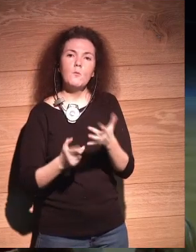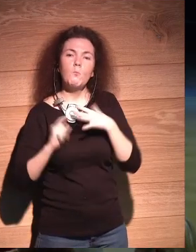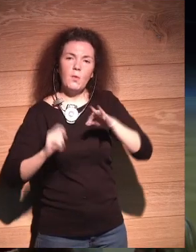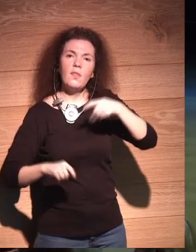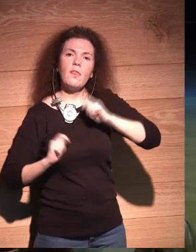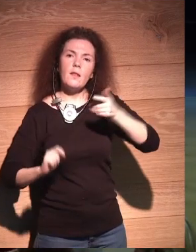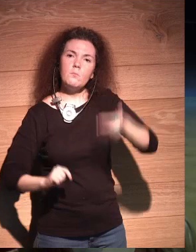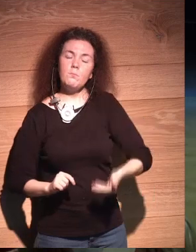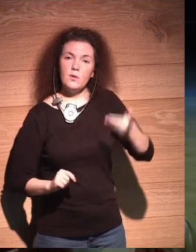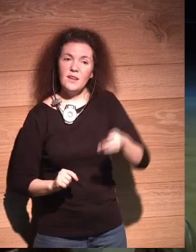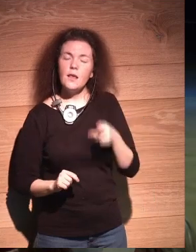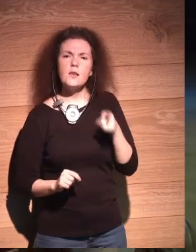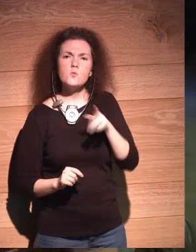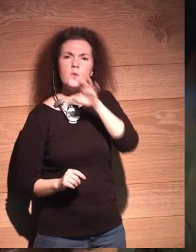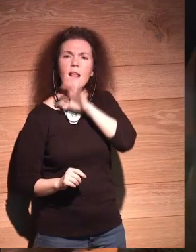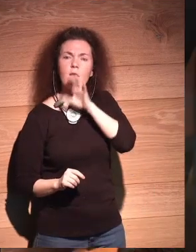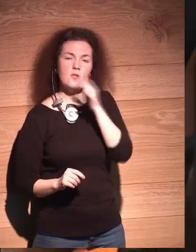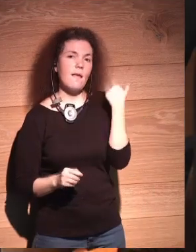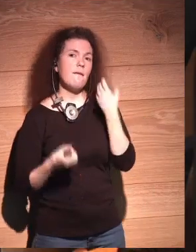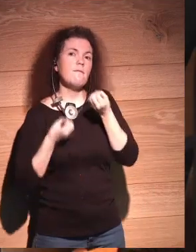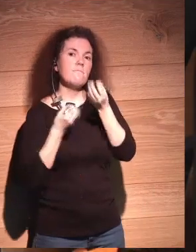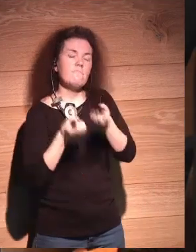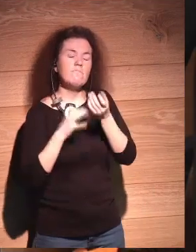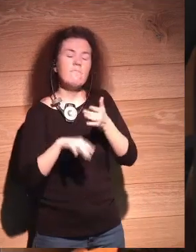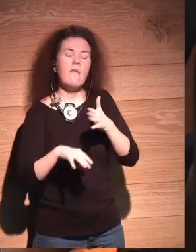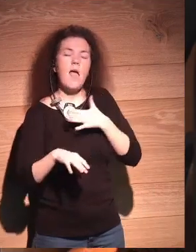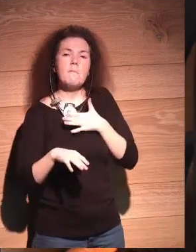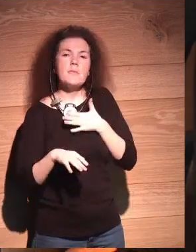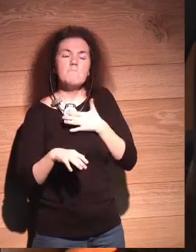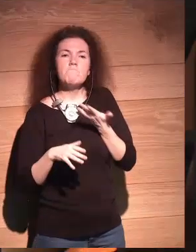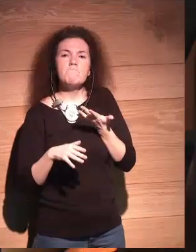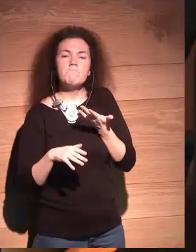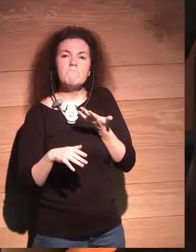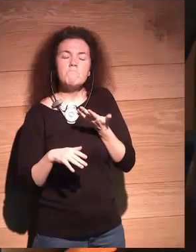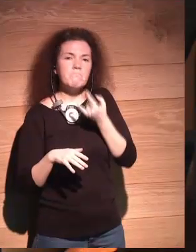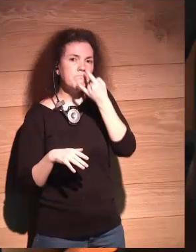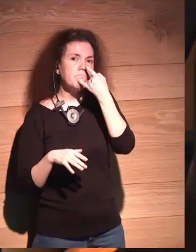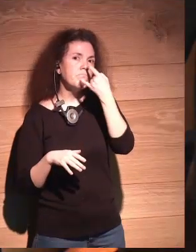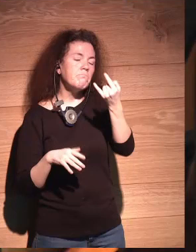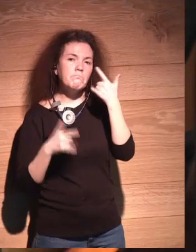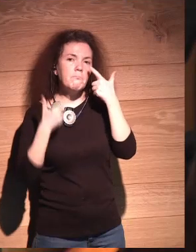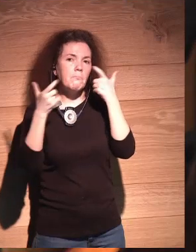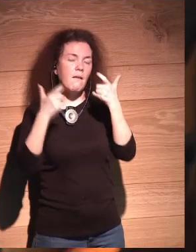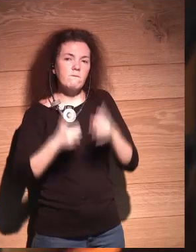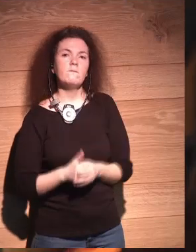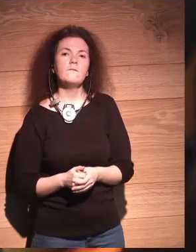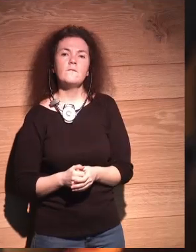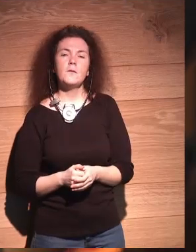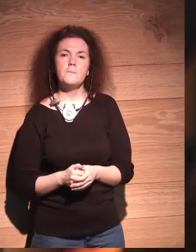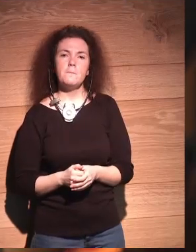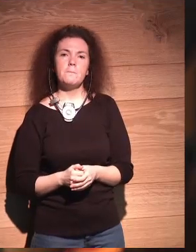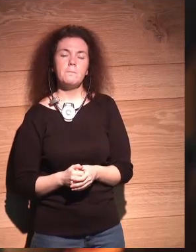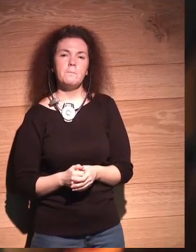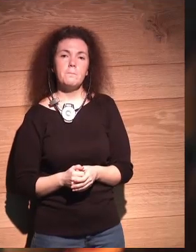a simple sentence can change your whole future. This is one of the anecdotes that she told us yesterday that really caught my